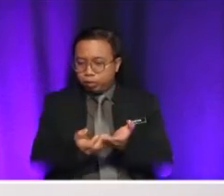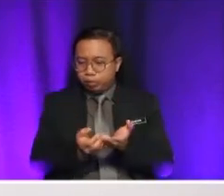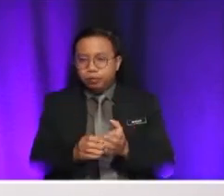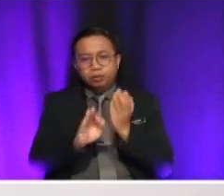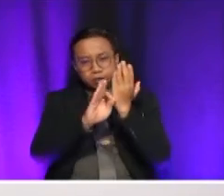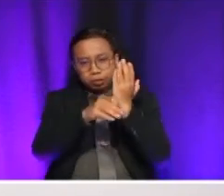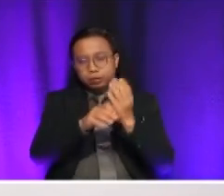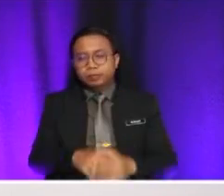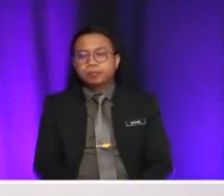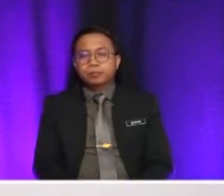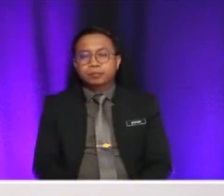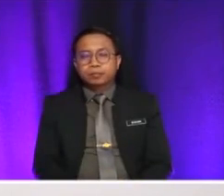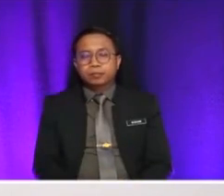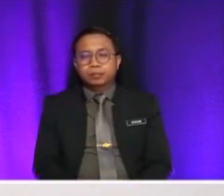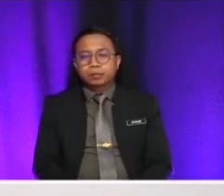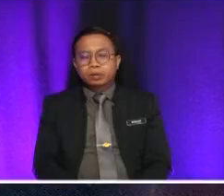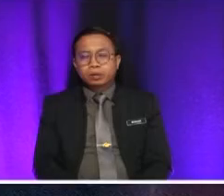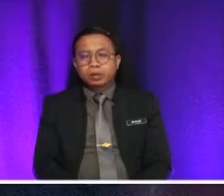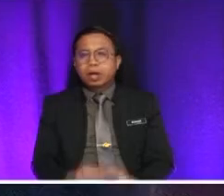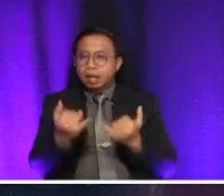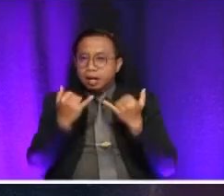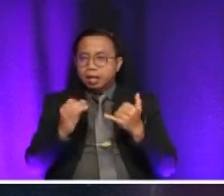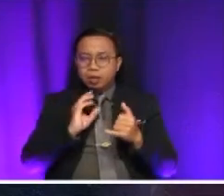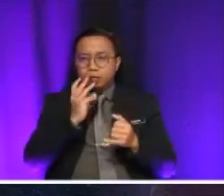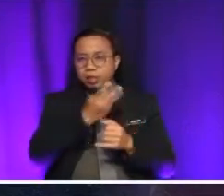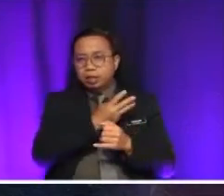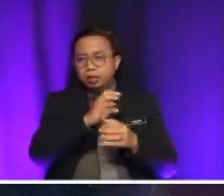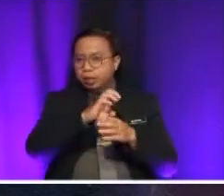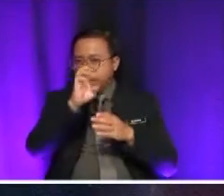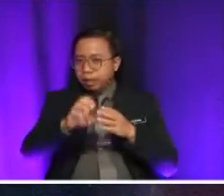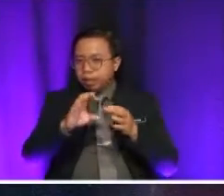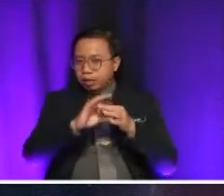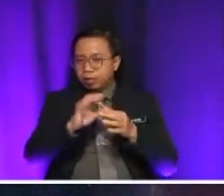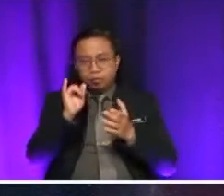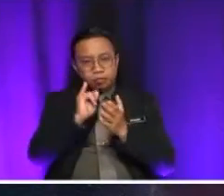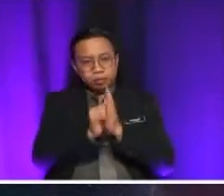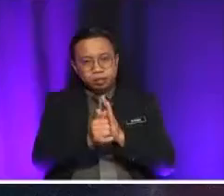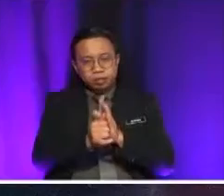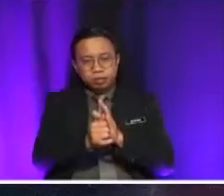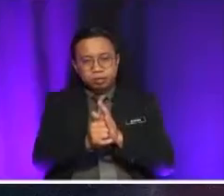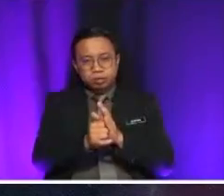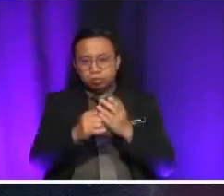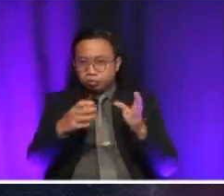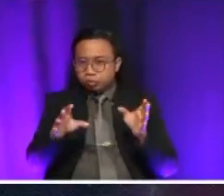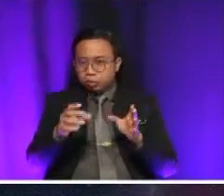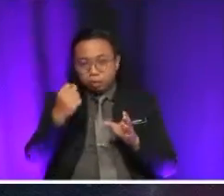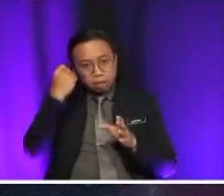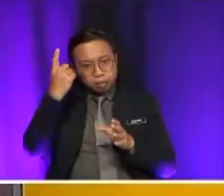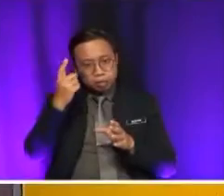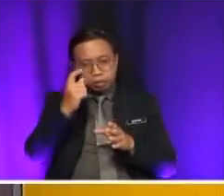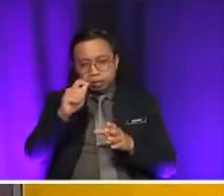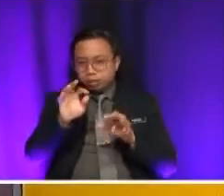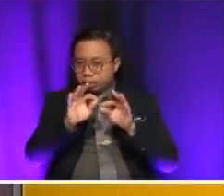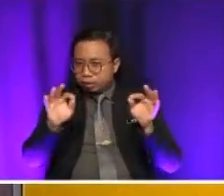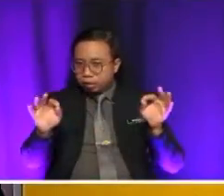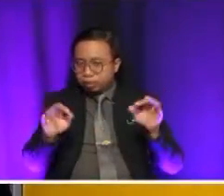Right? Now I can see that. So Okay, so now we have come to the end of this segment. So well done, girls. You have understood the text so well, and